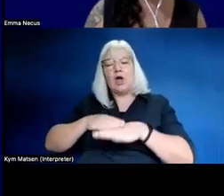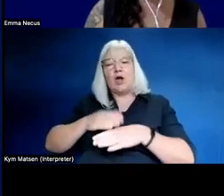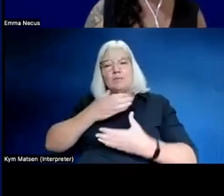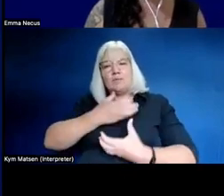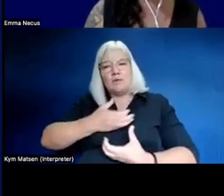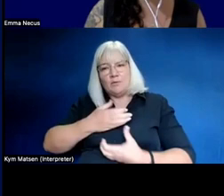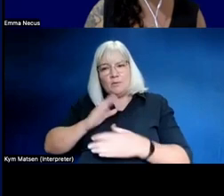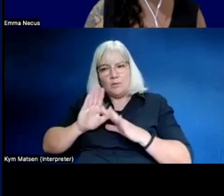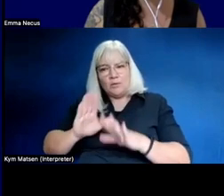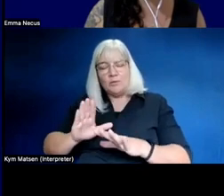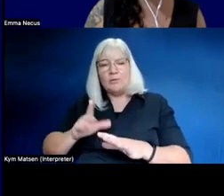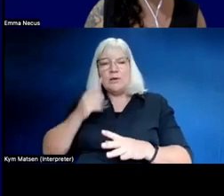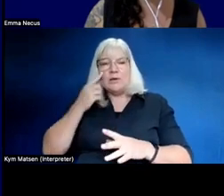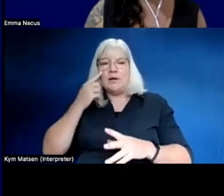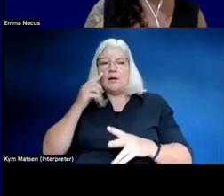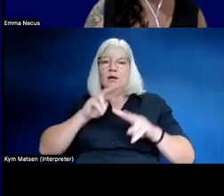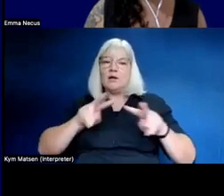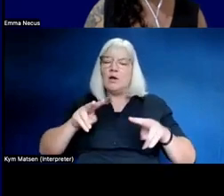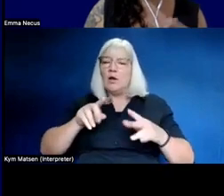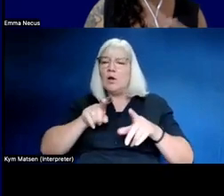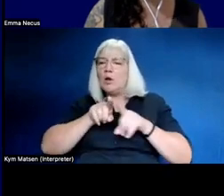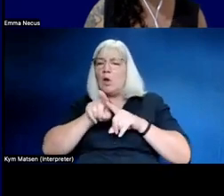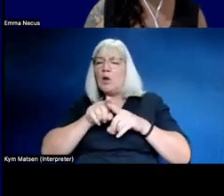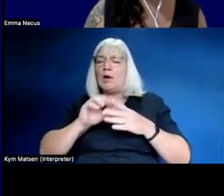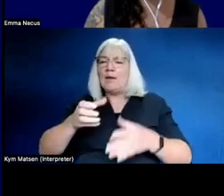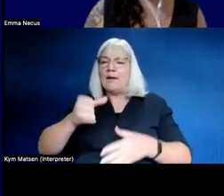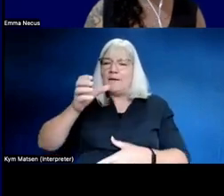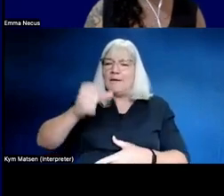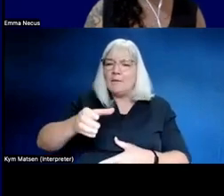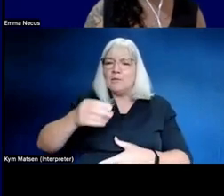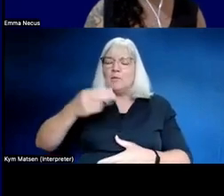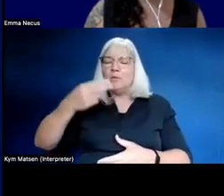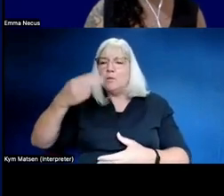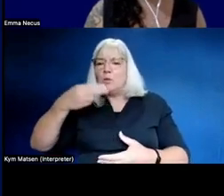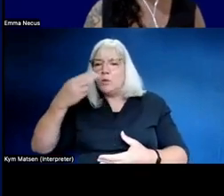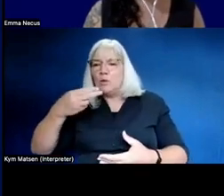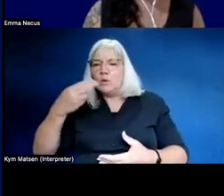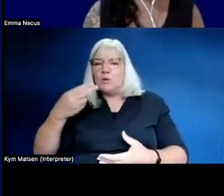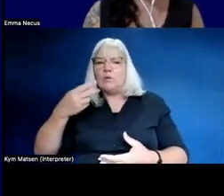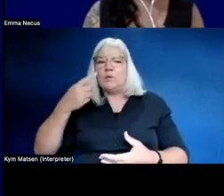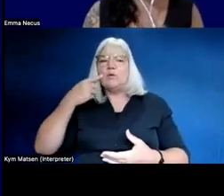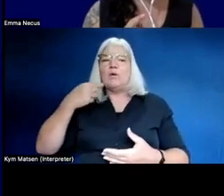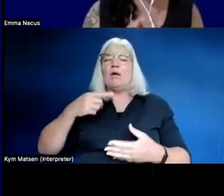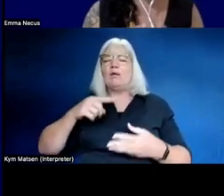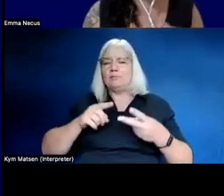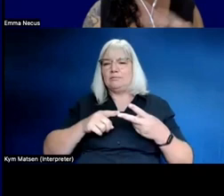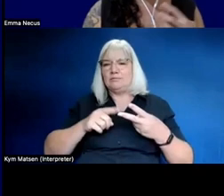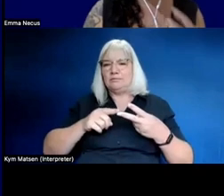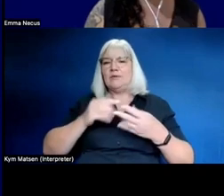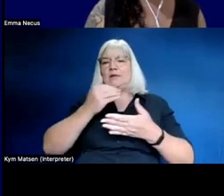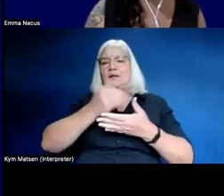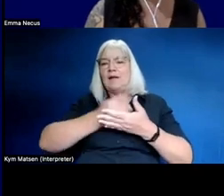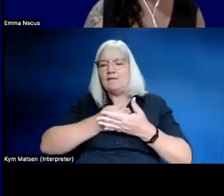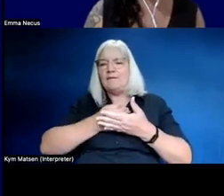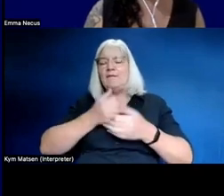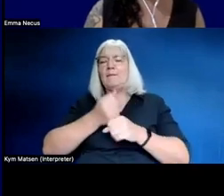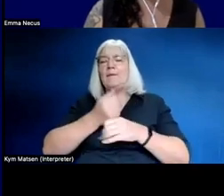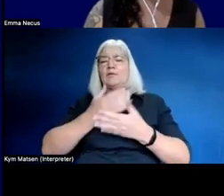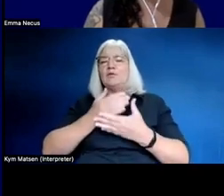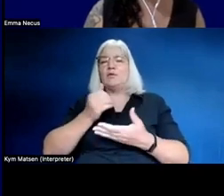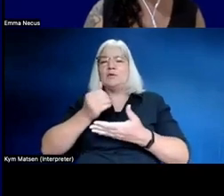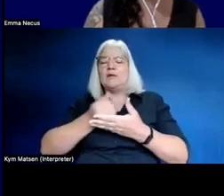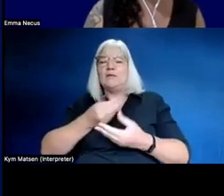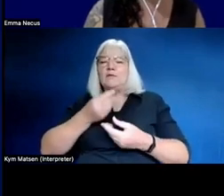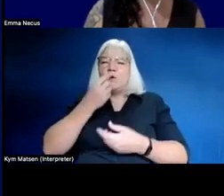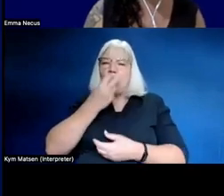utensils, such as cups and spoons. We're trying to manage safe oral skill development, and so we look at increasing the amount she eats with